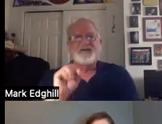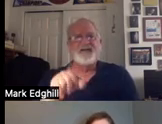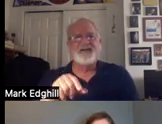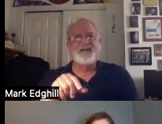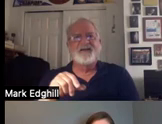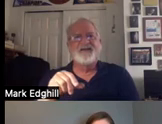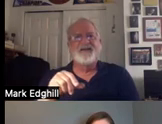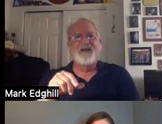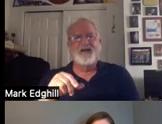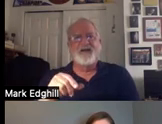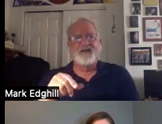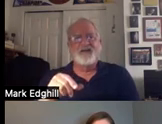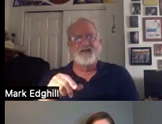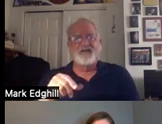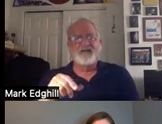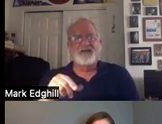Okay.